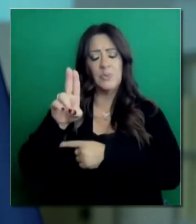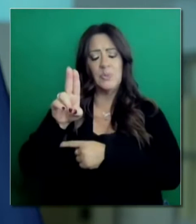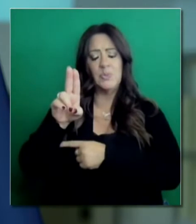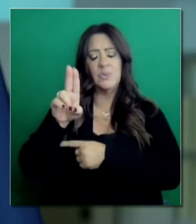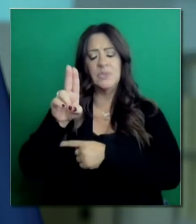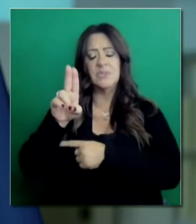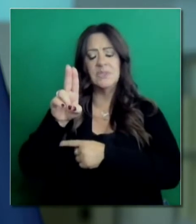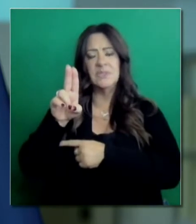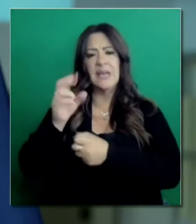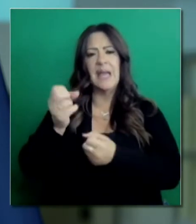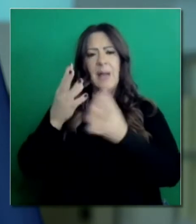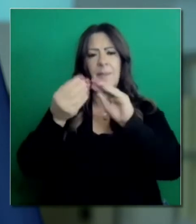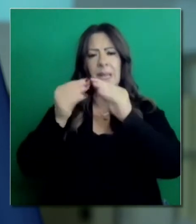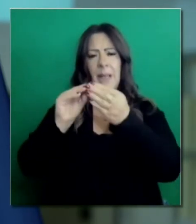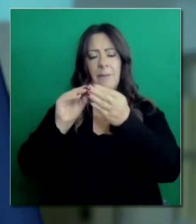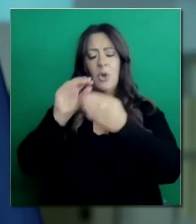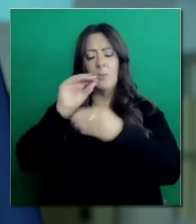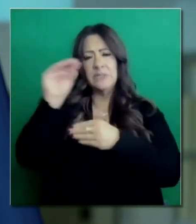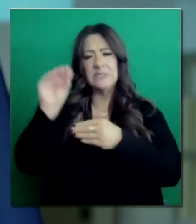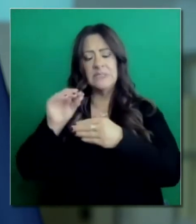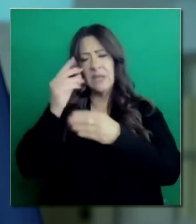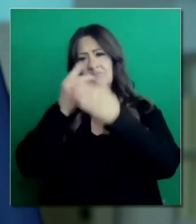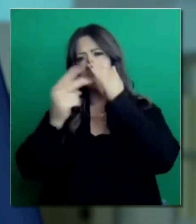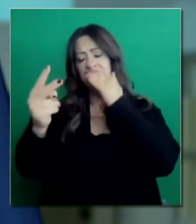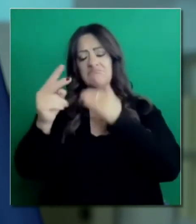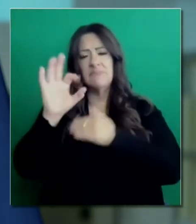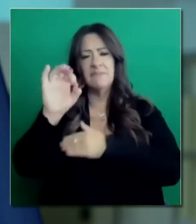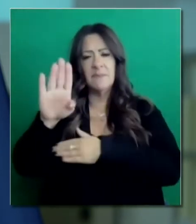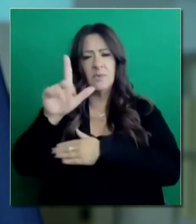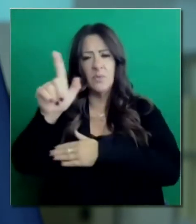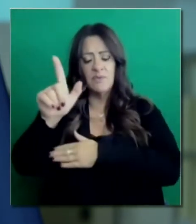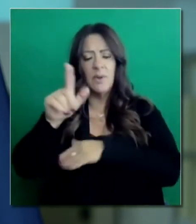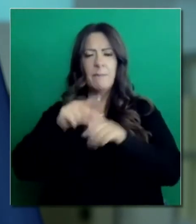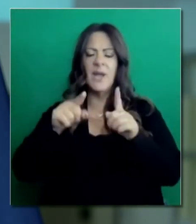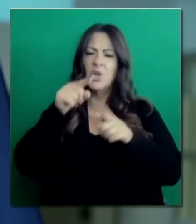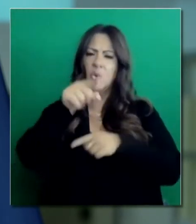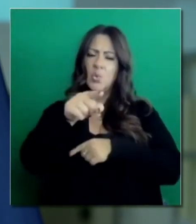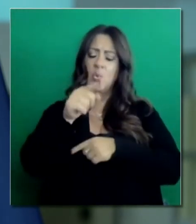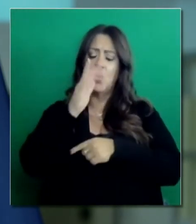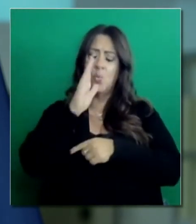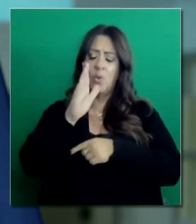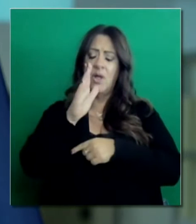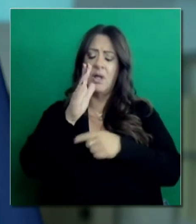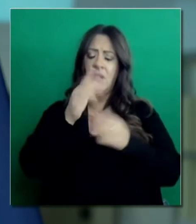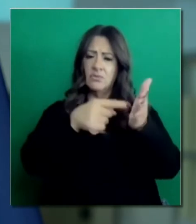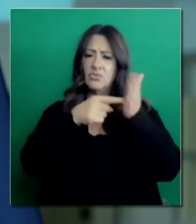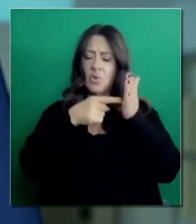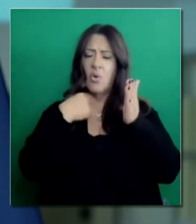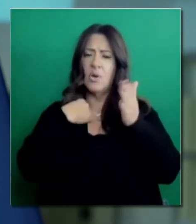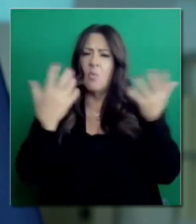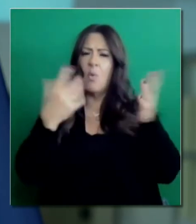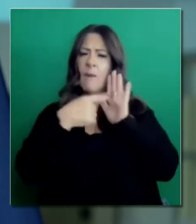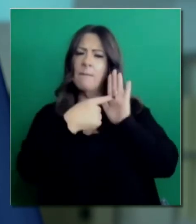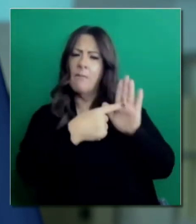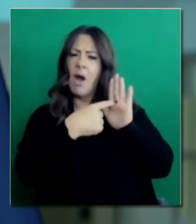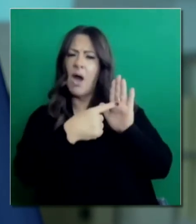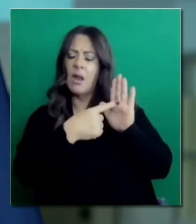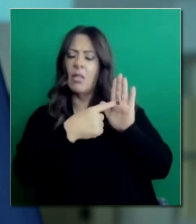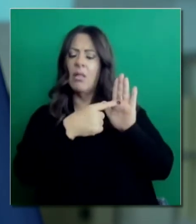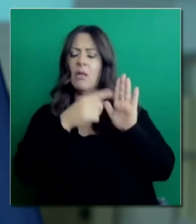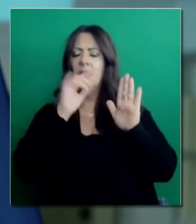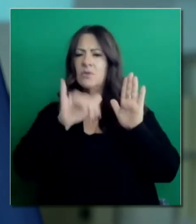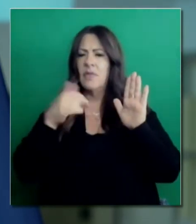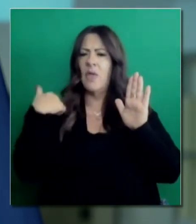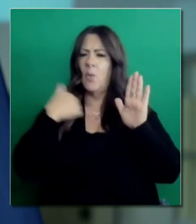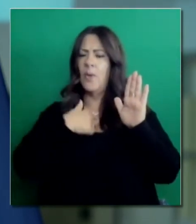beyond the numbers, are you going to make public the models that the state used to reach those numbers so that experts can evaluate that?